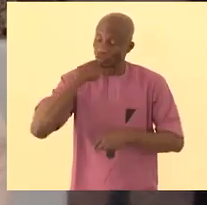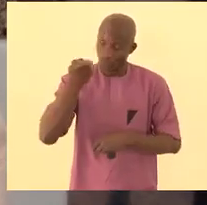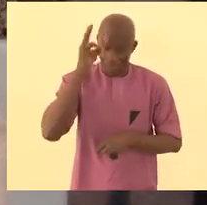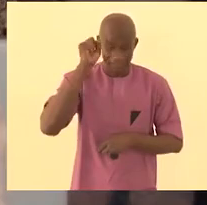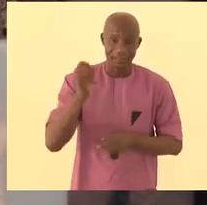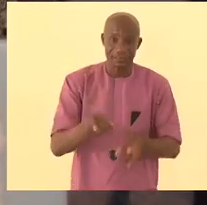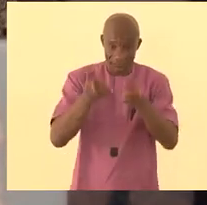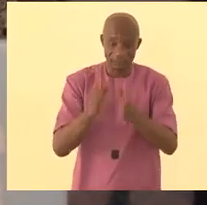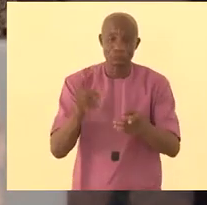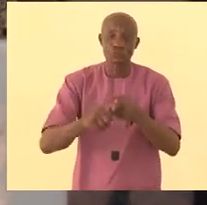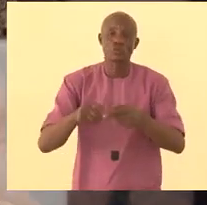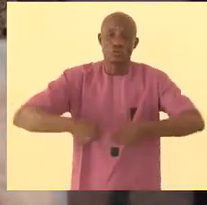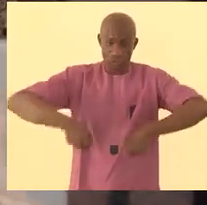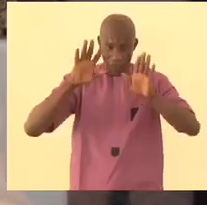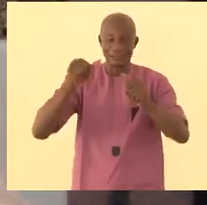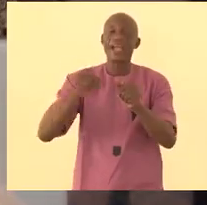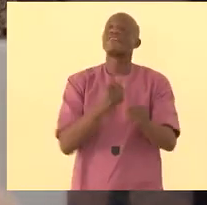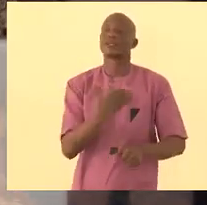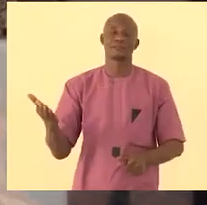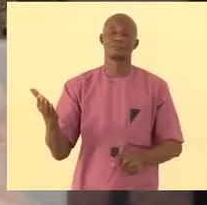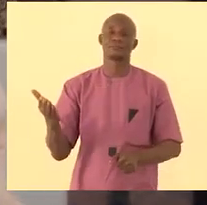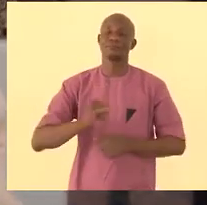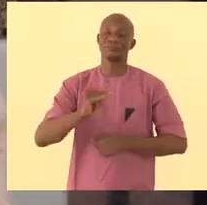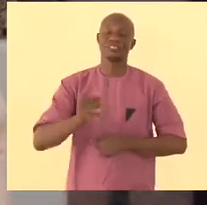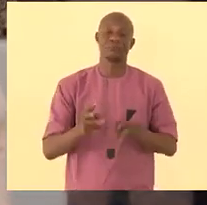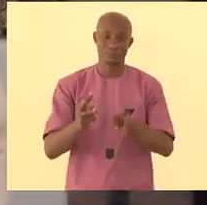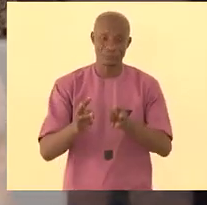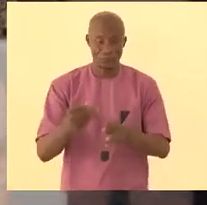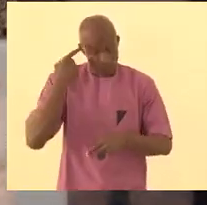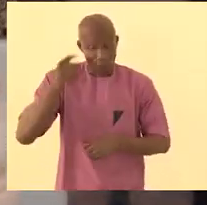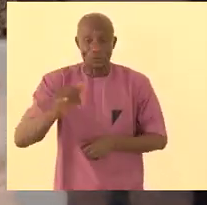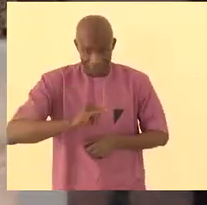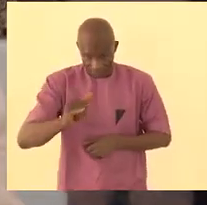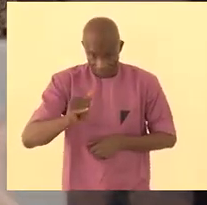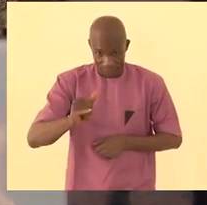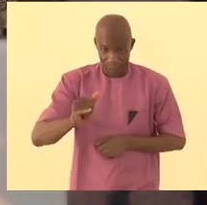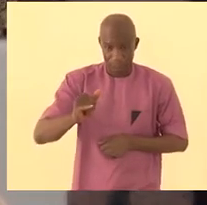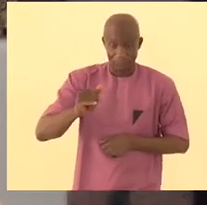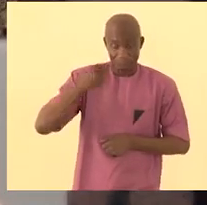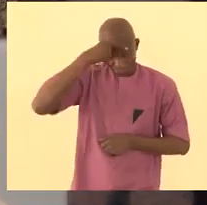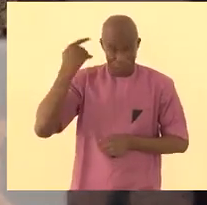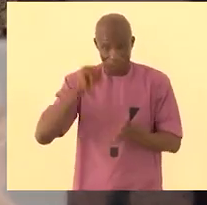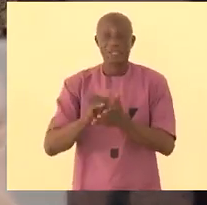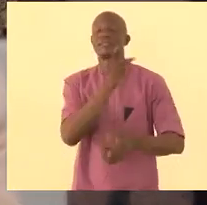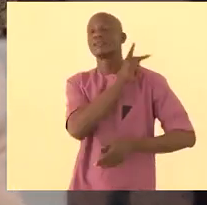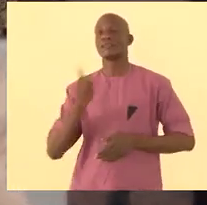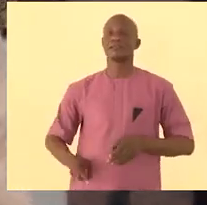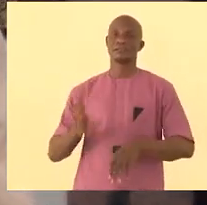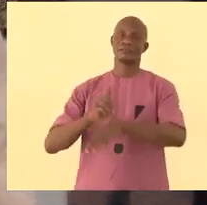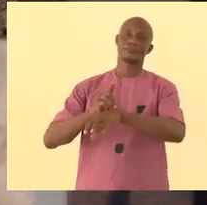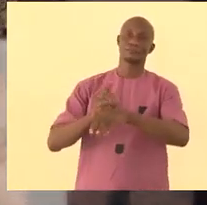his followers to be prepared to sacrifice everything in the same way for the sake of that kingdom.